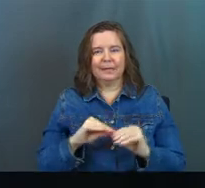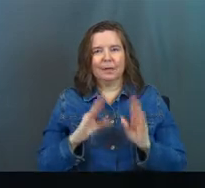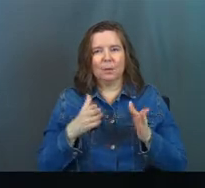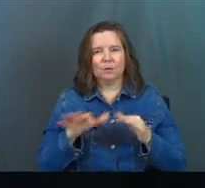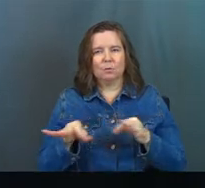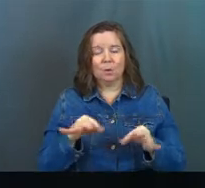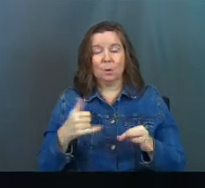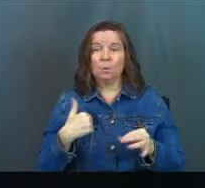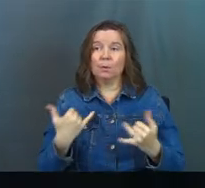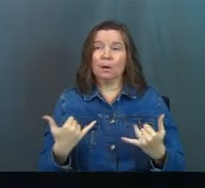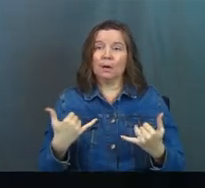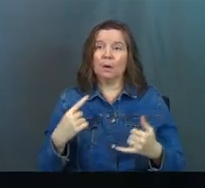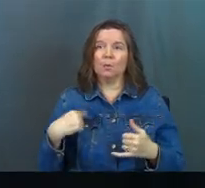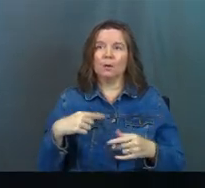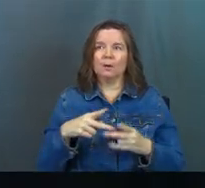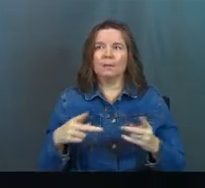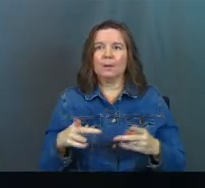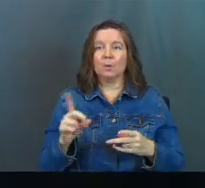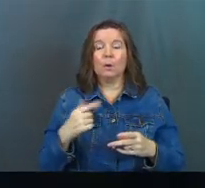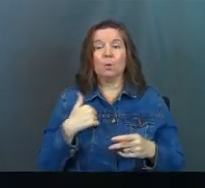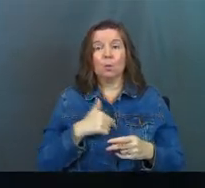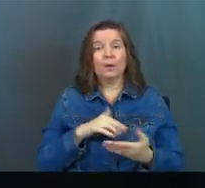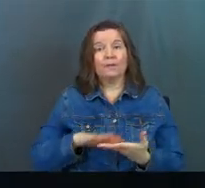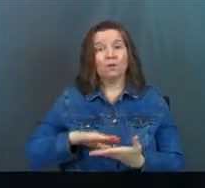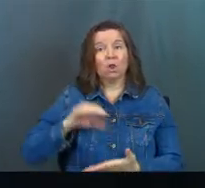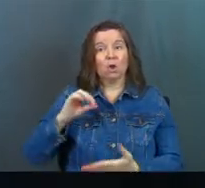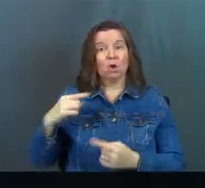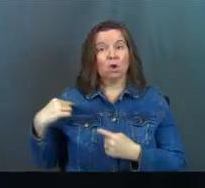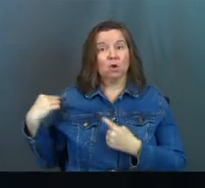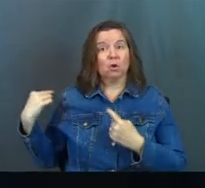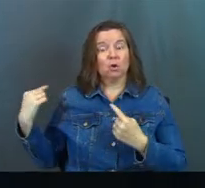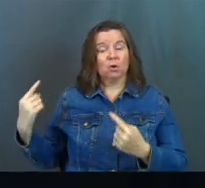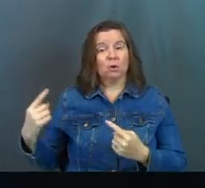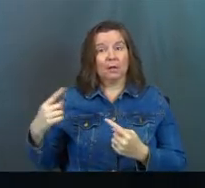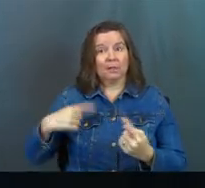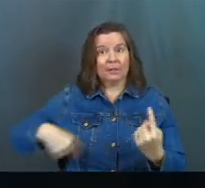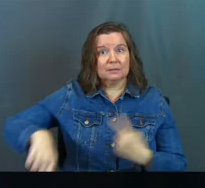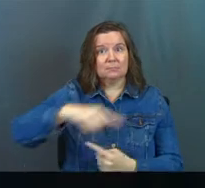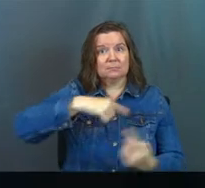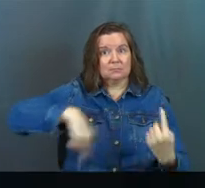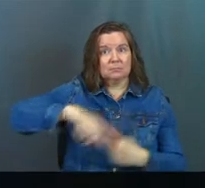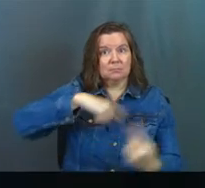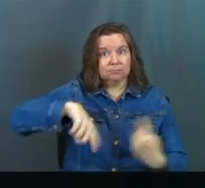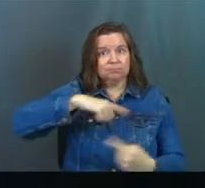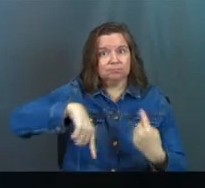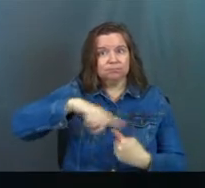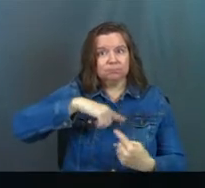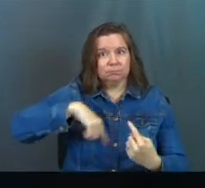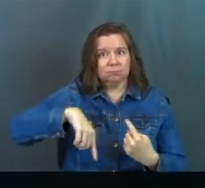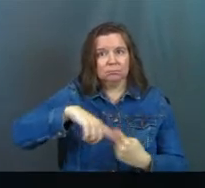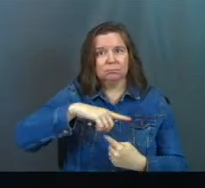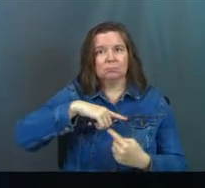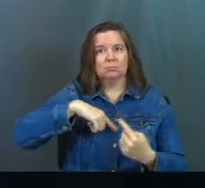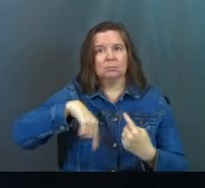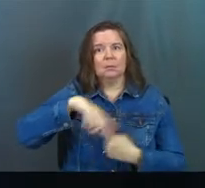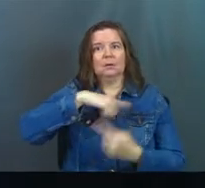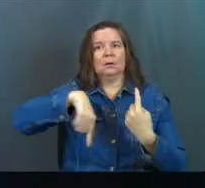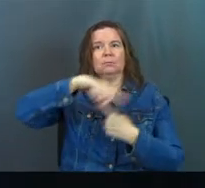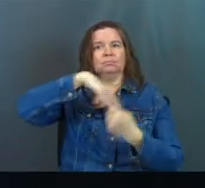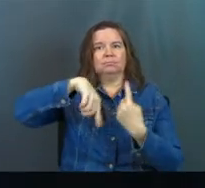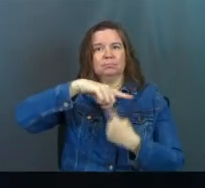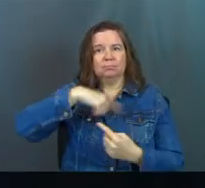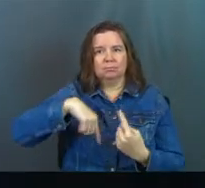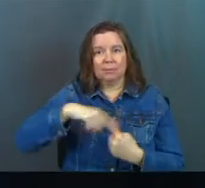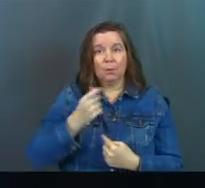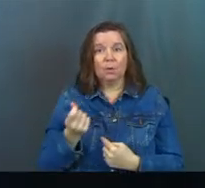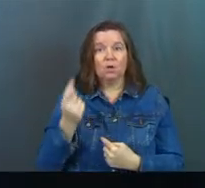kind of in a spot where we've learned this whole merry-go-round thing about ourselves. And we understand the love